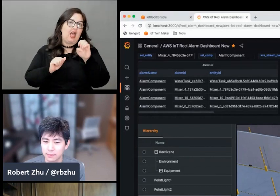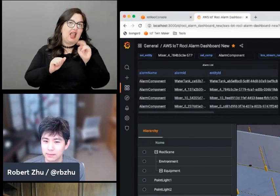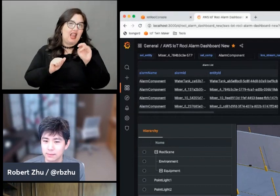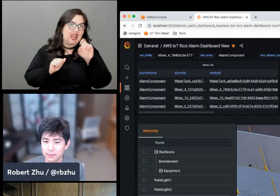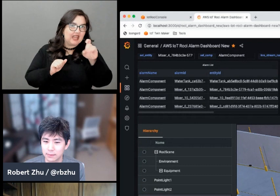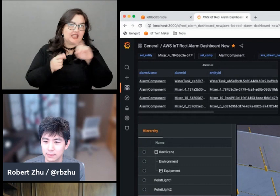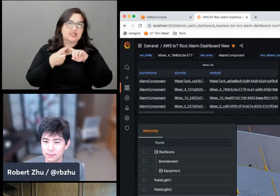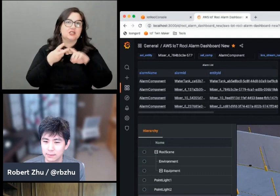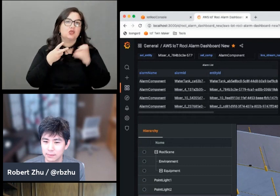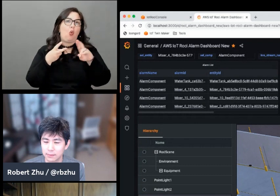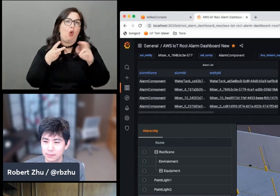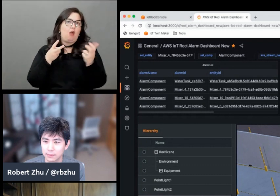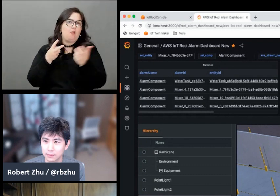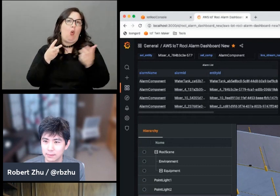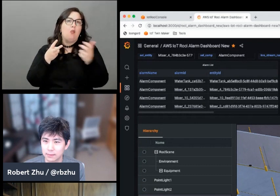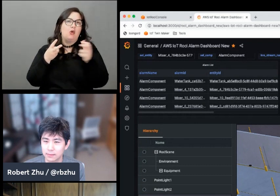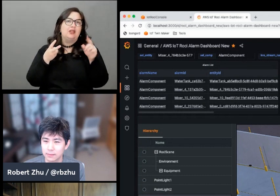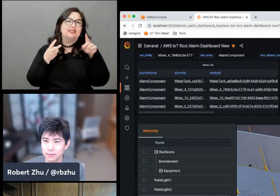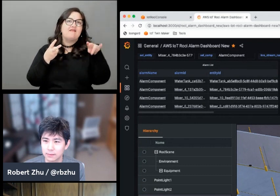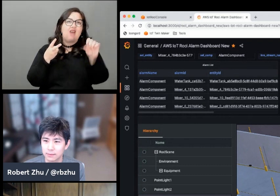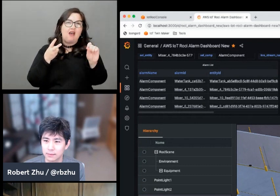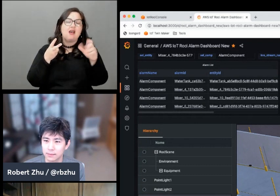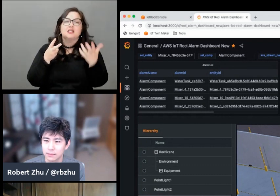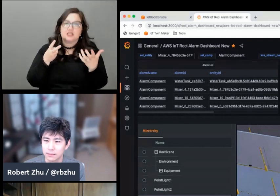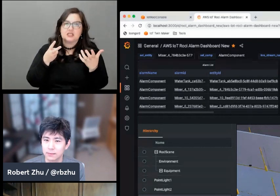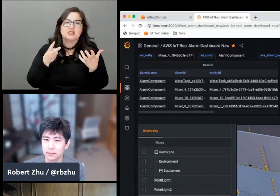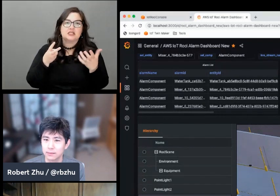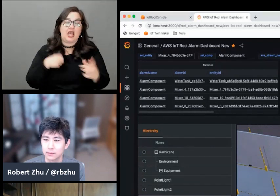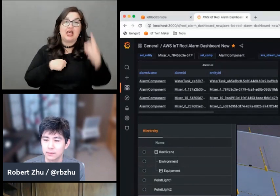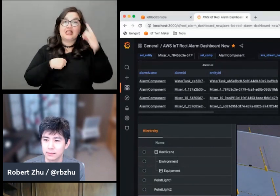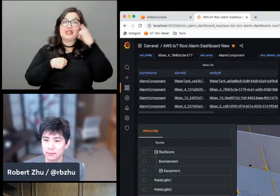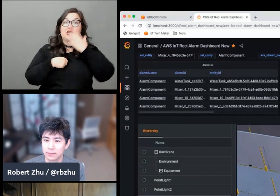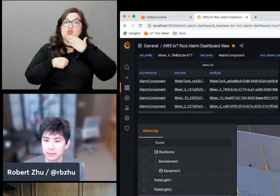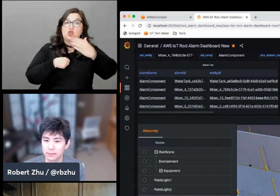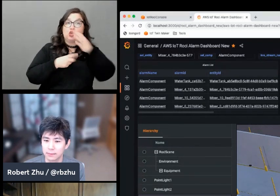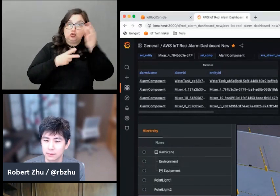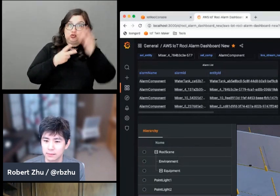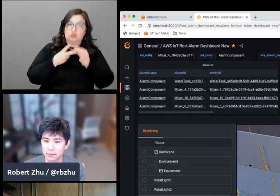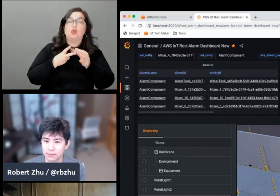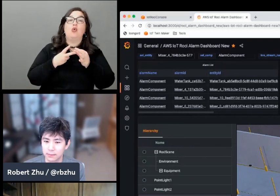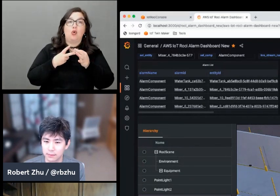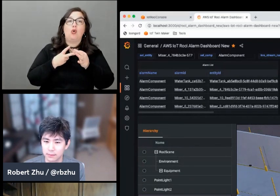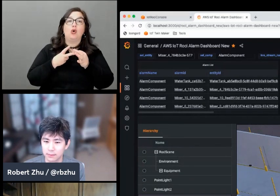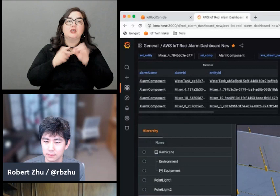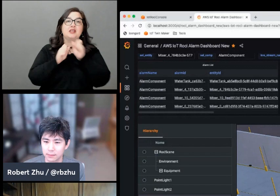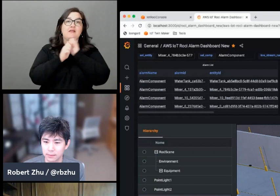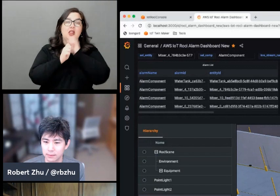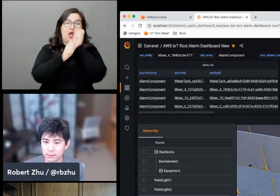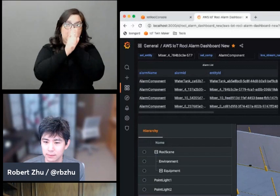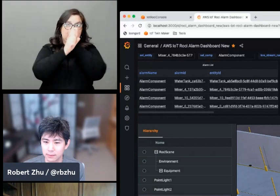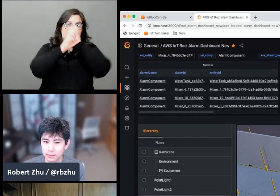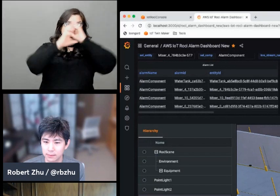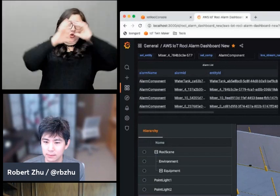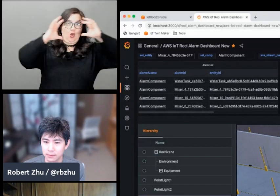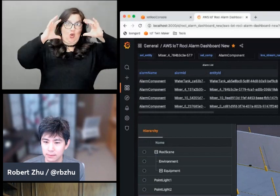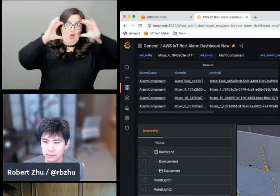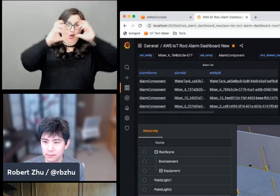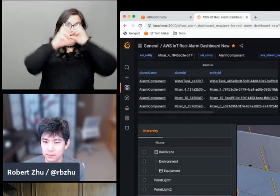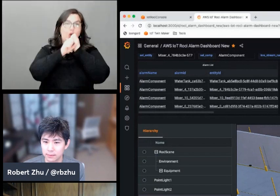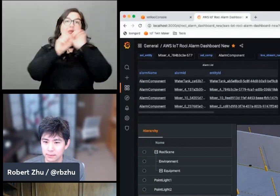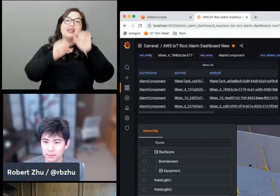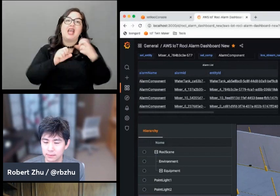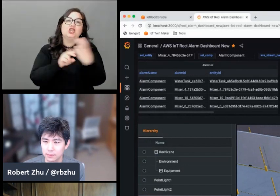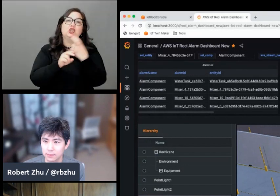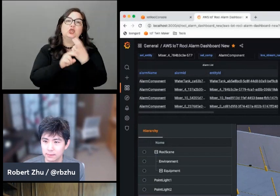device. And so we think this is a very good choice to get a lot of scope in terms of reusing this